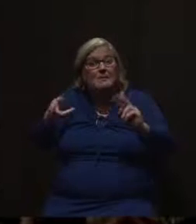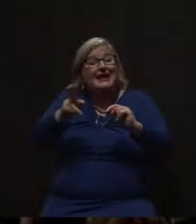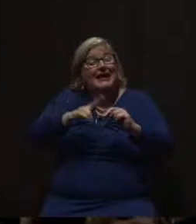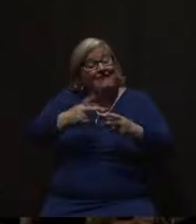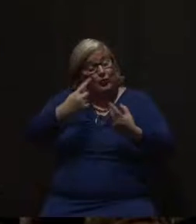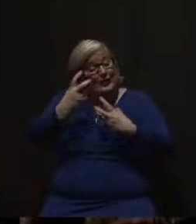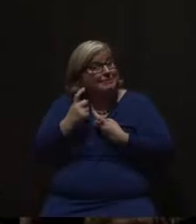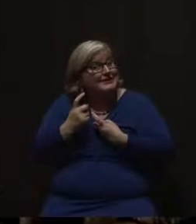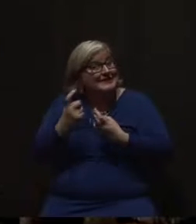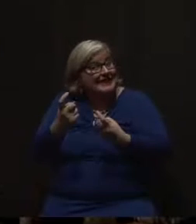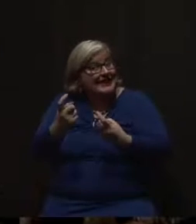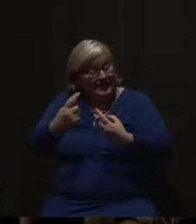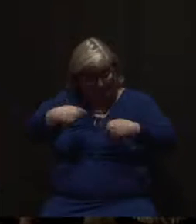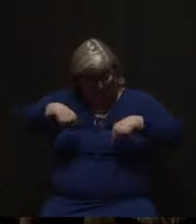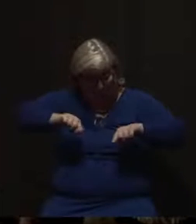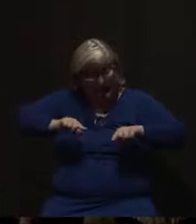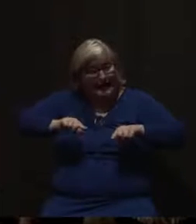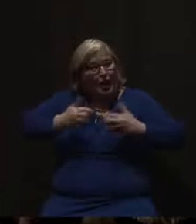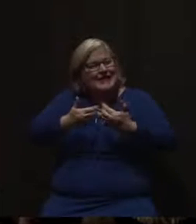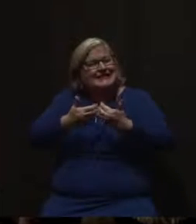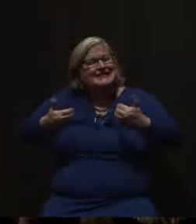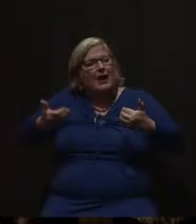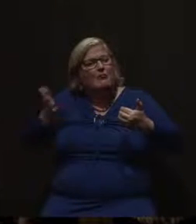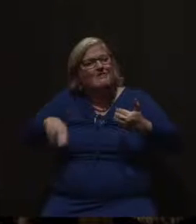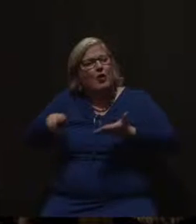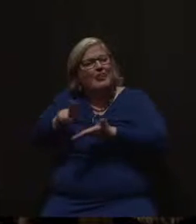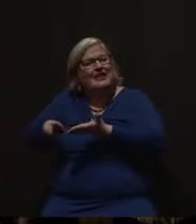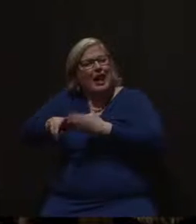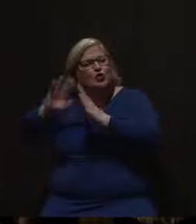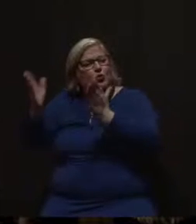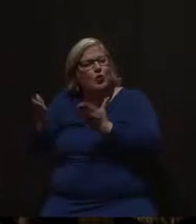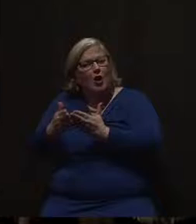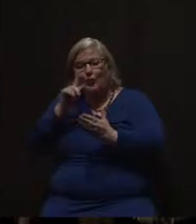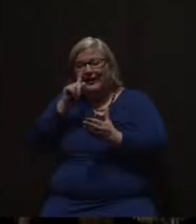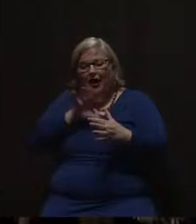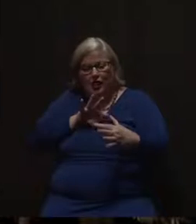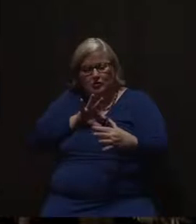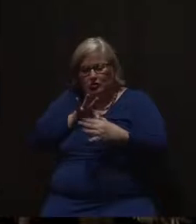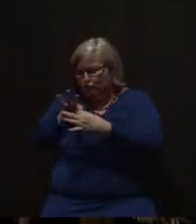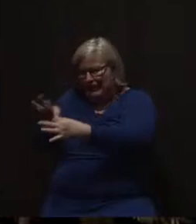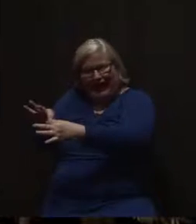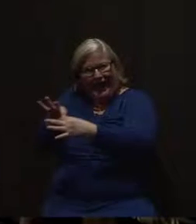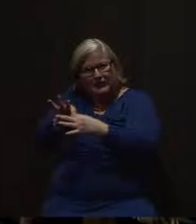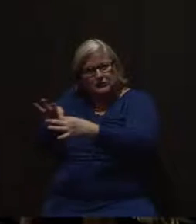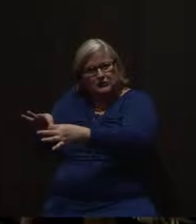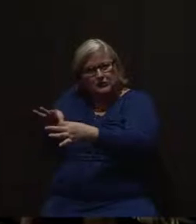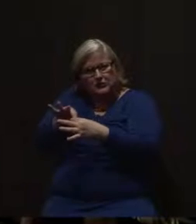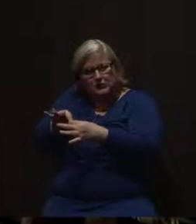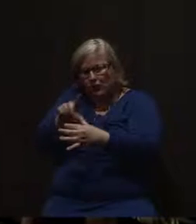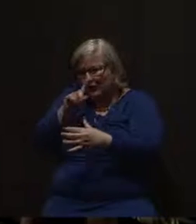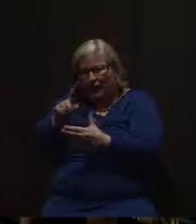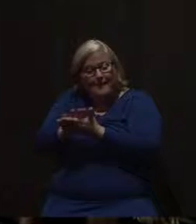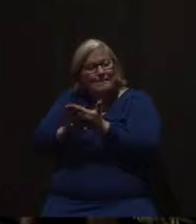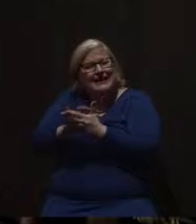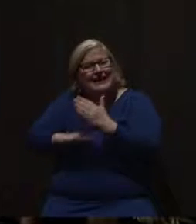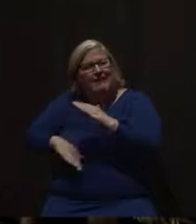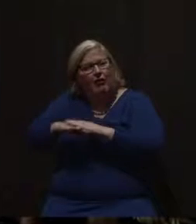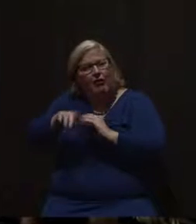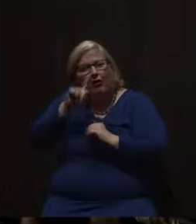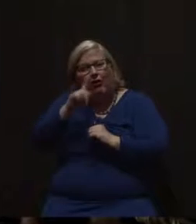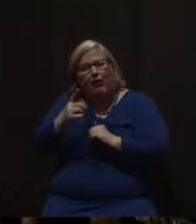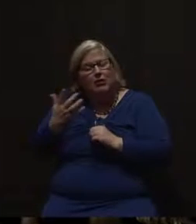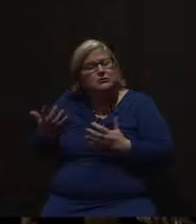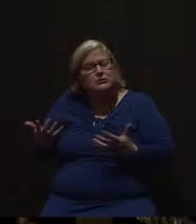ourselves as separate from nature, we cannot interact with it in any meaningful way. So we cannot interact with it in a kind